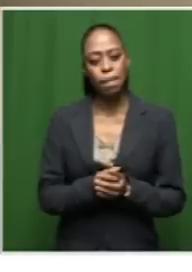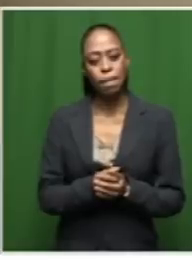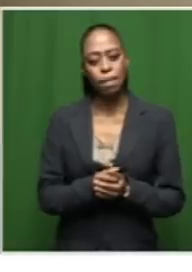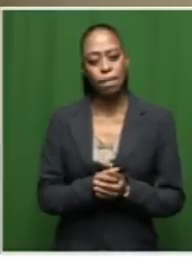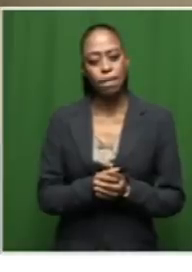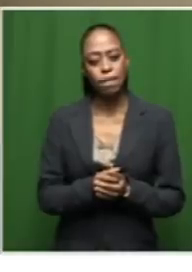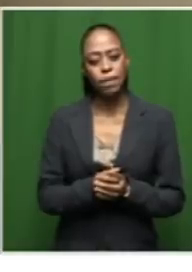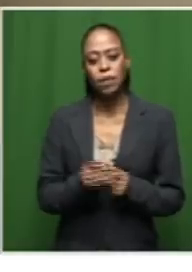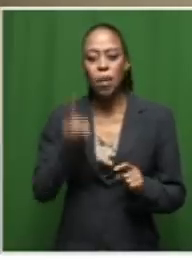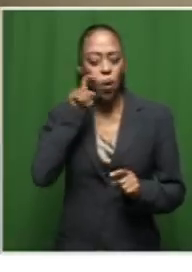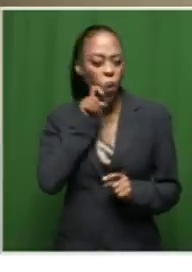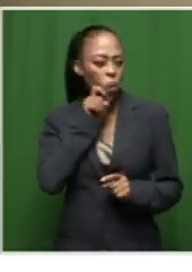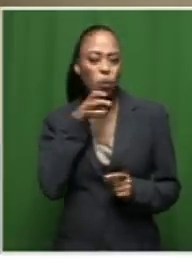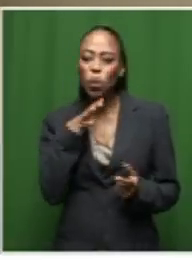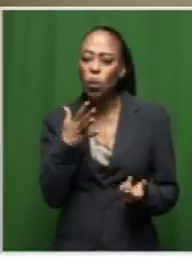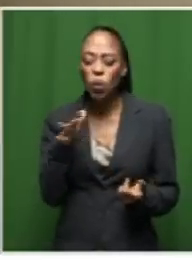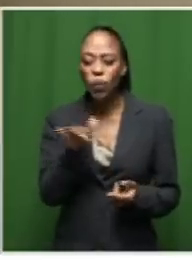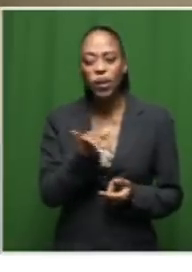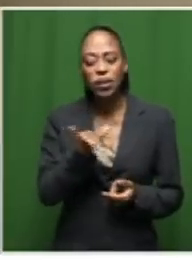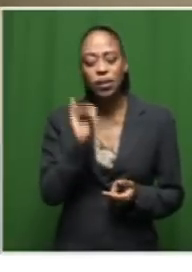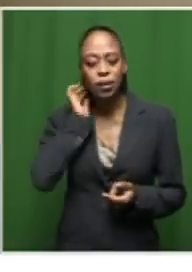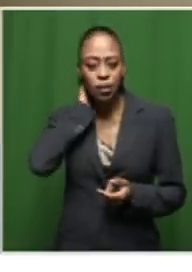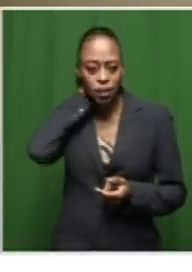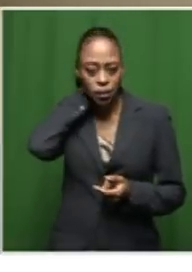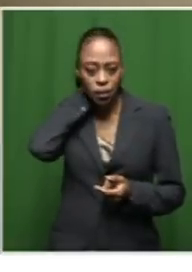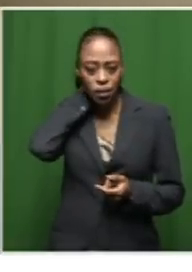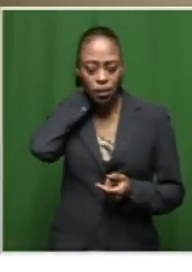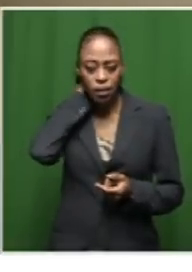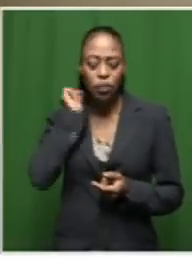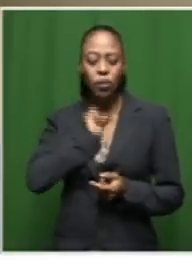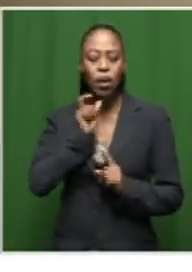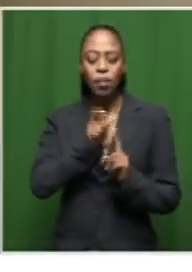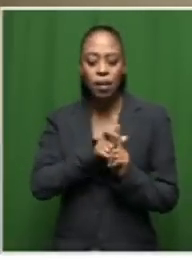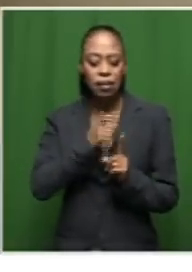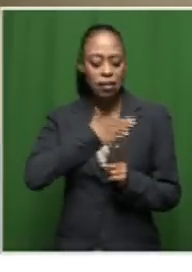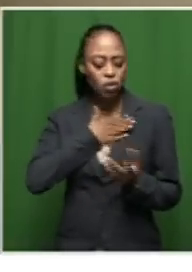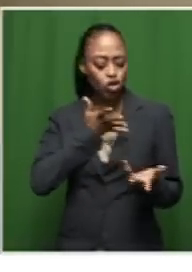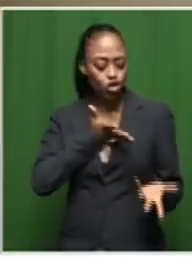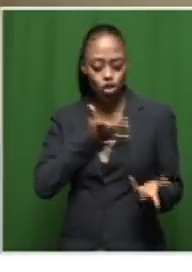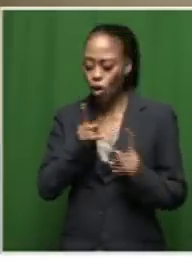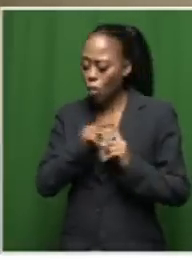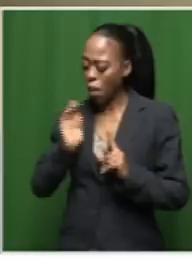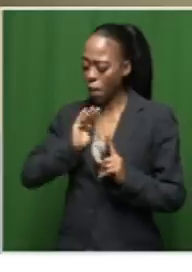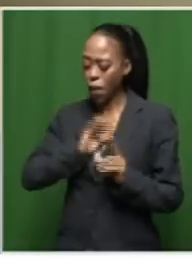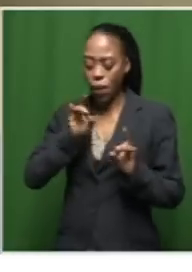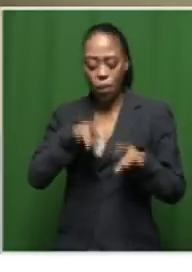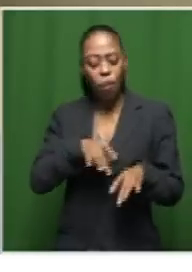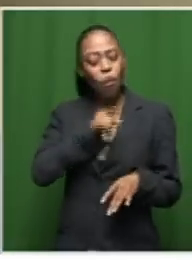if it's completely outdated, or, you know, why would the wishes of this person not be taken into